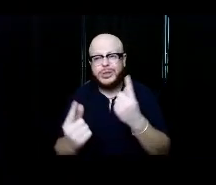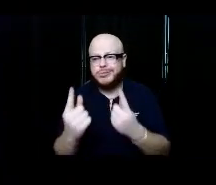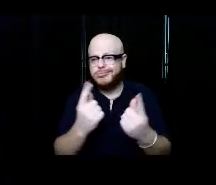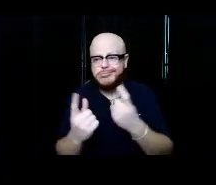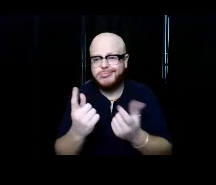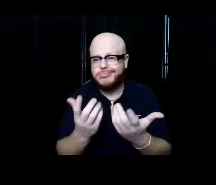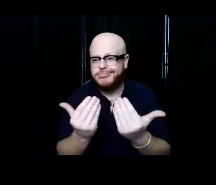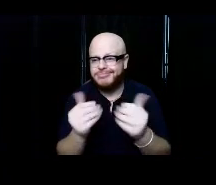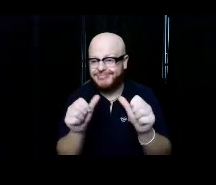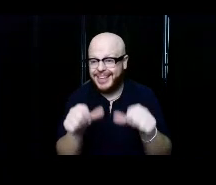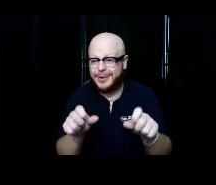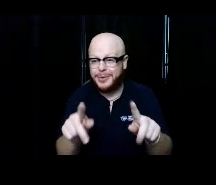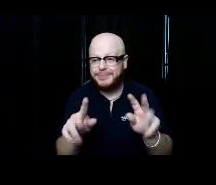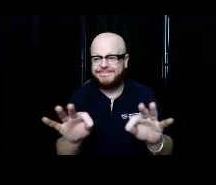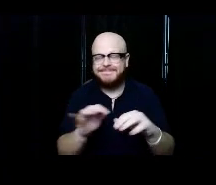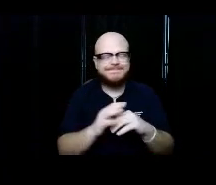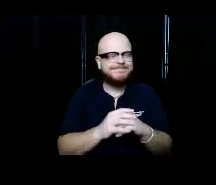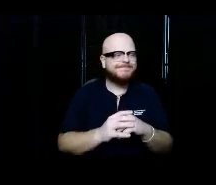have.